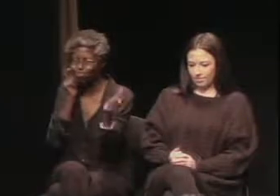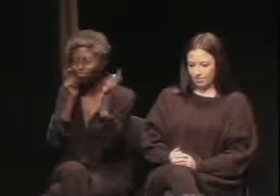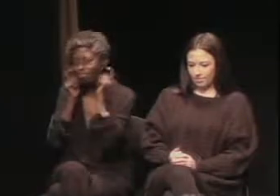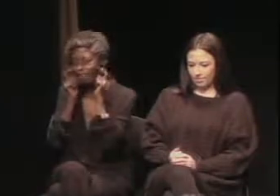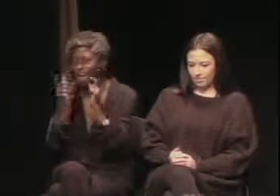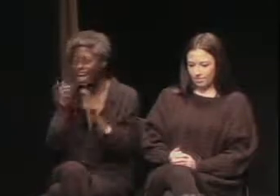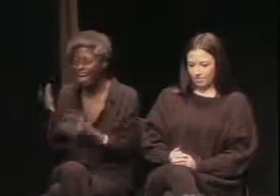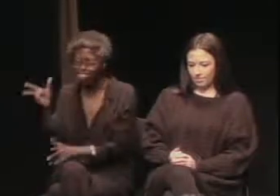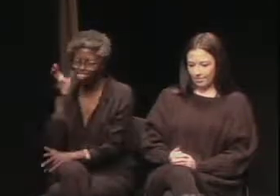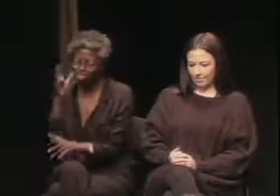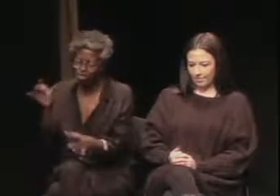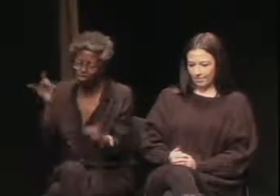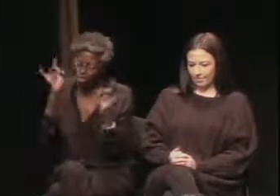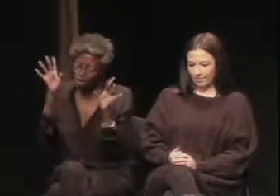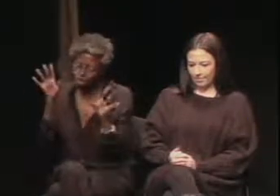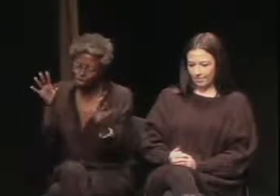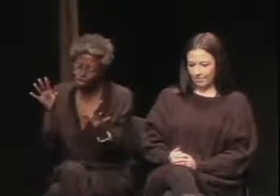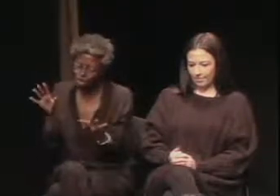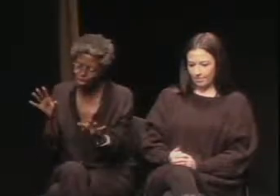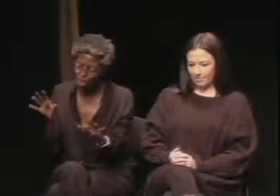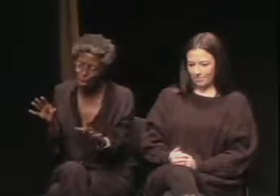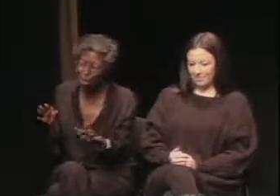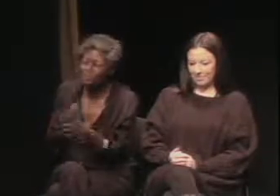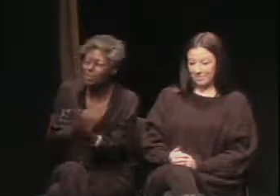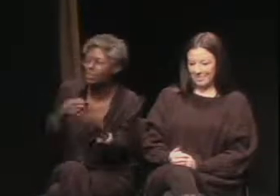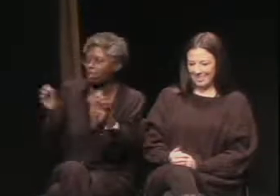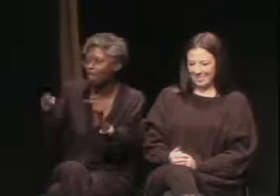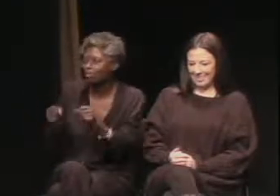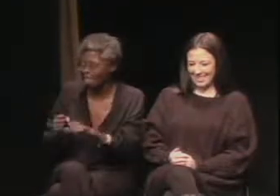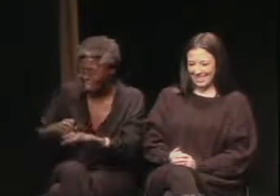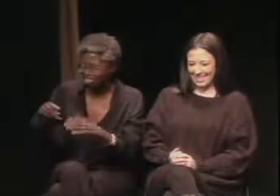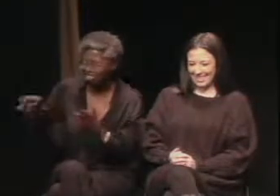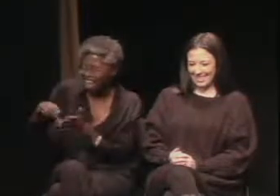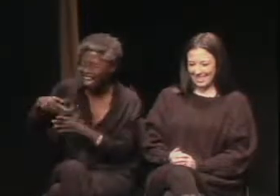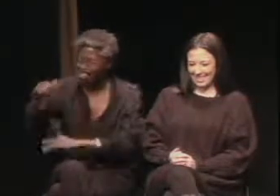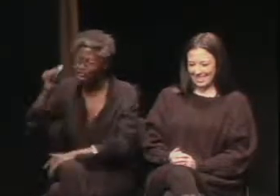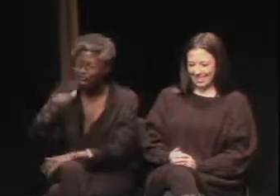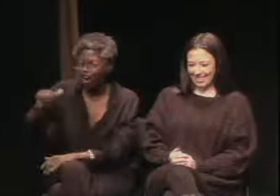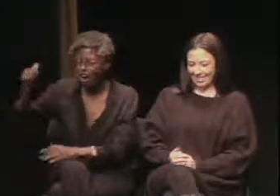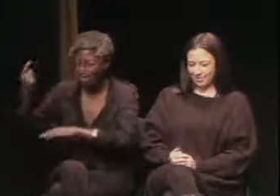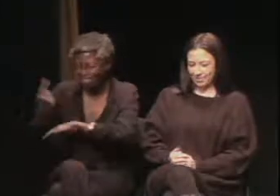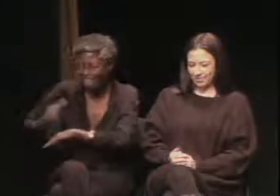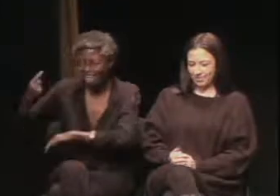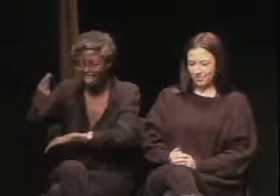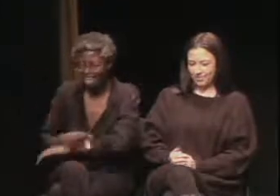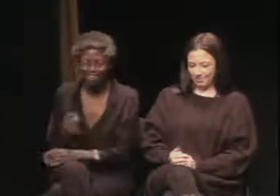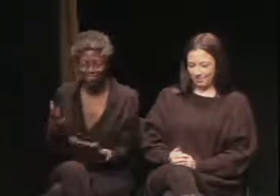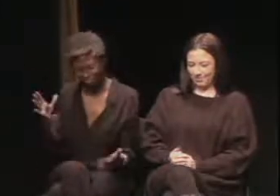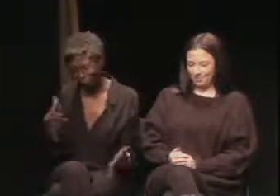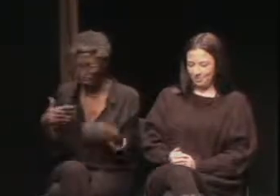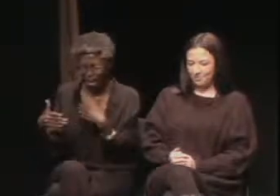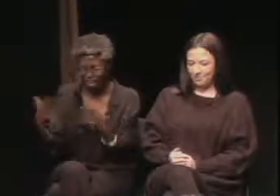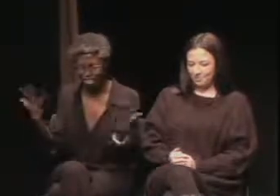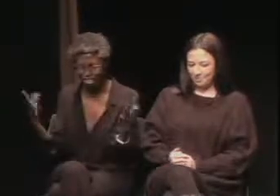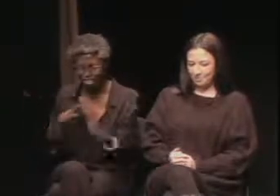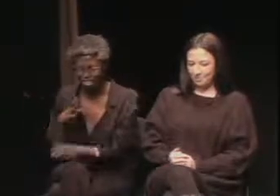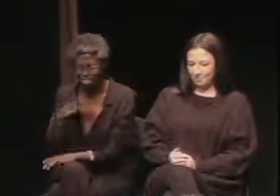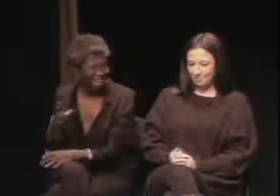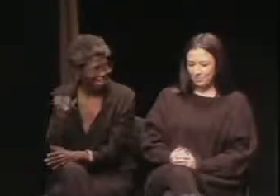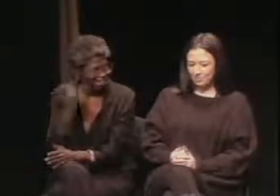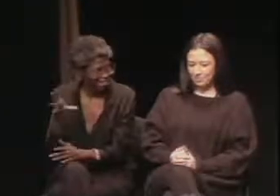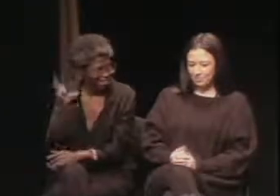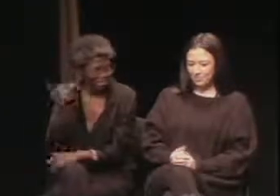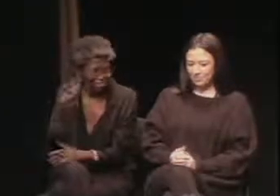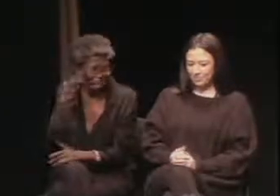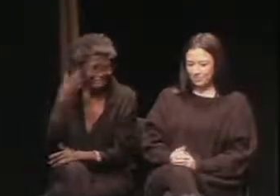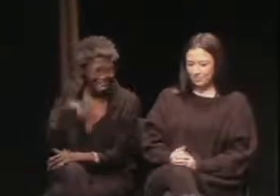worst music possible and twerk all day until yes. I fall out, why can't that be joy? Yes. Why can't that be, you